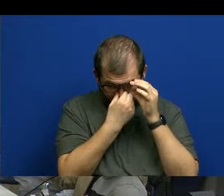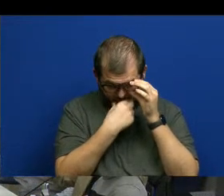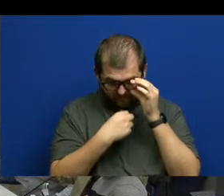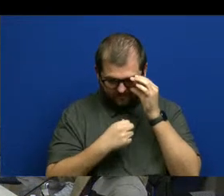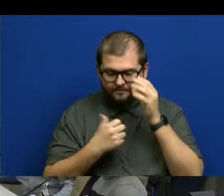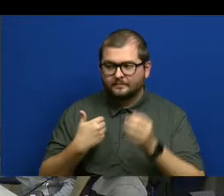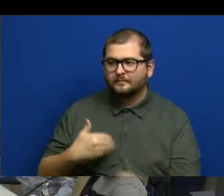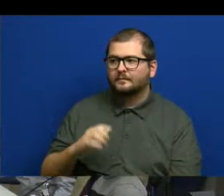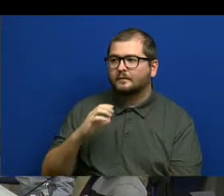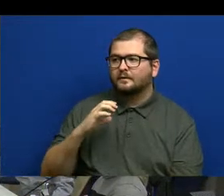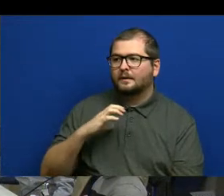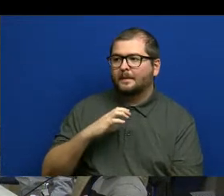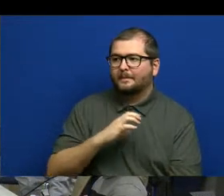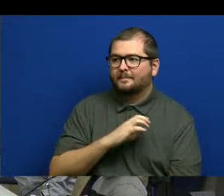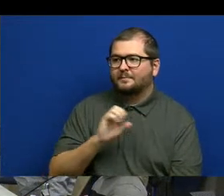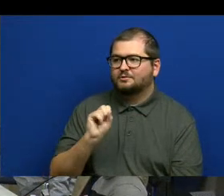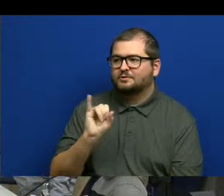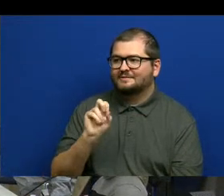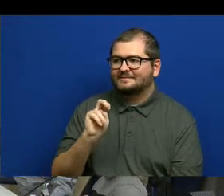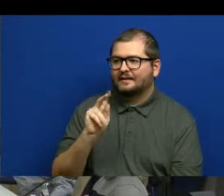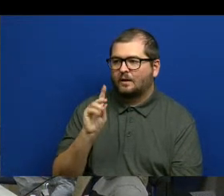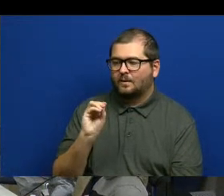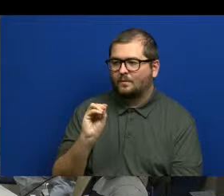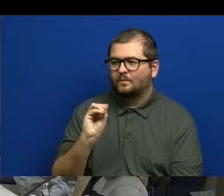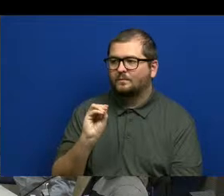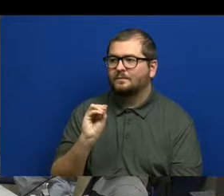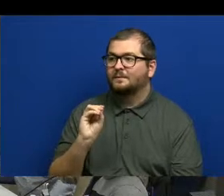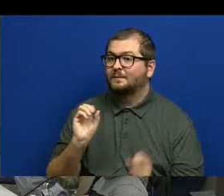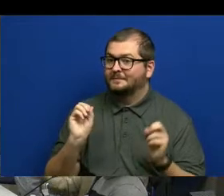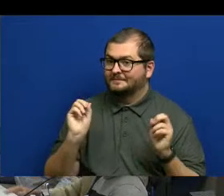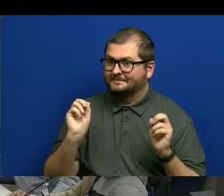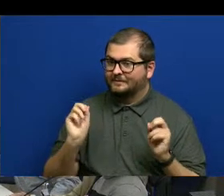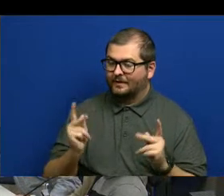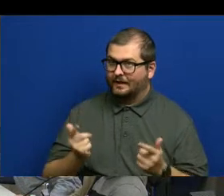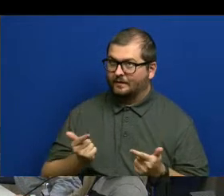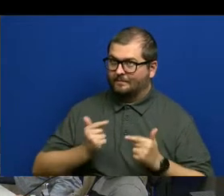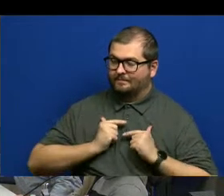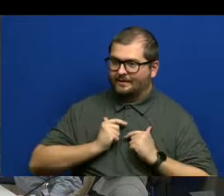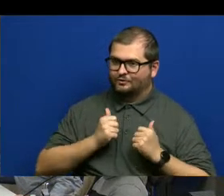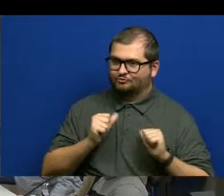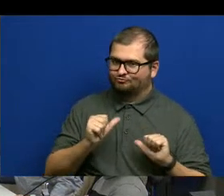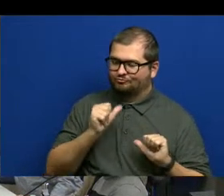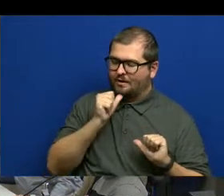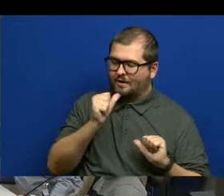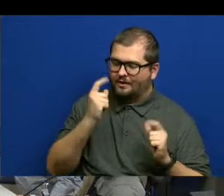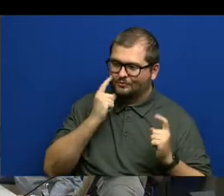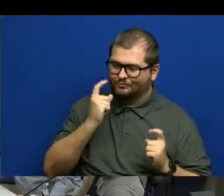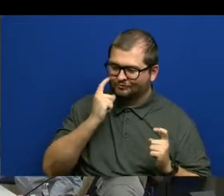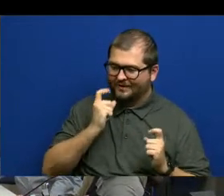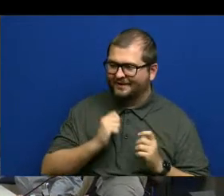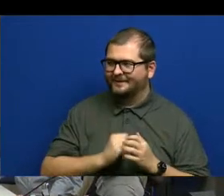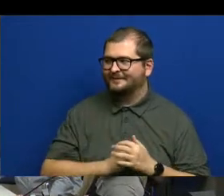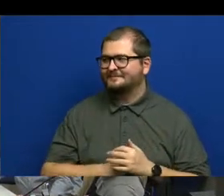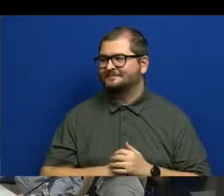This is Commissioner Cienko. Okay, I'm going to try not to cry.